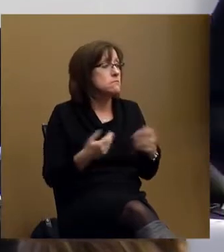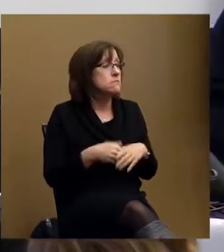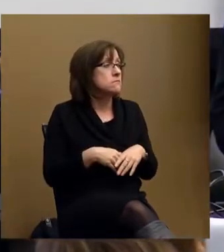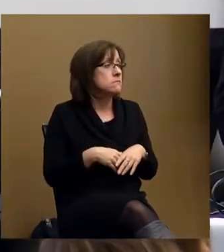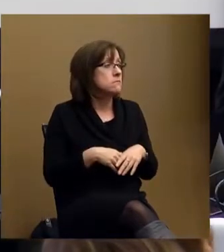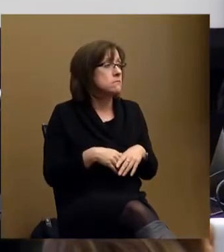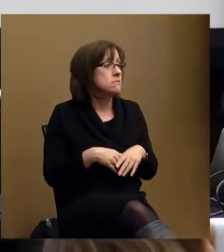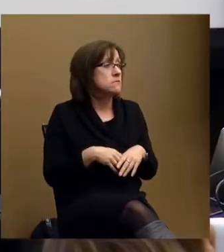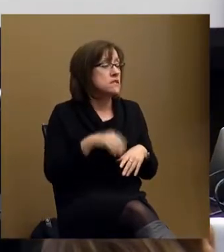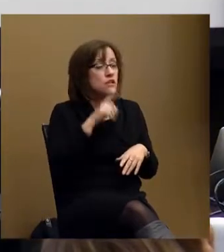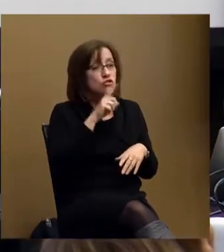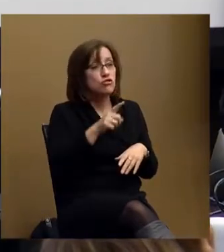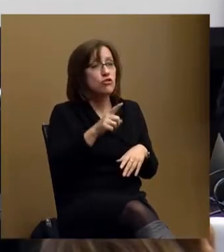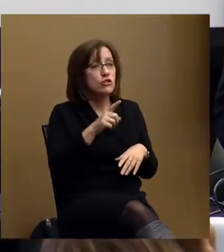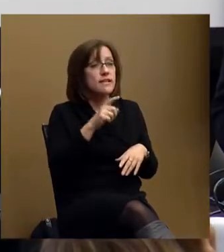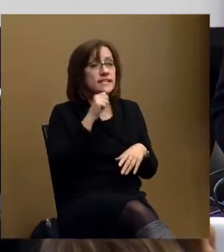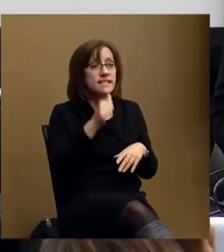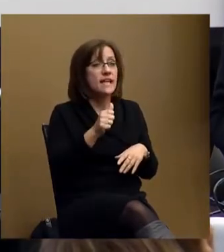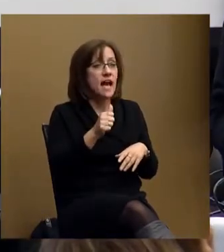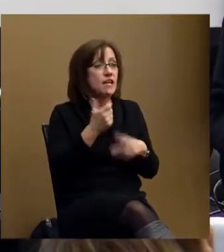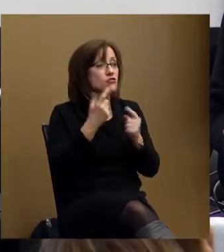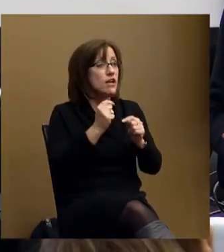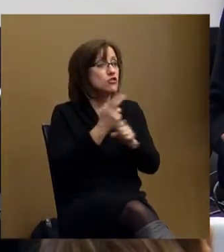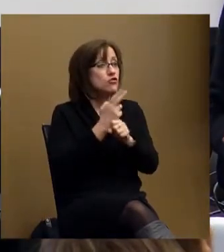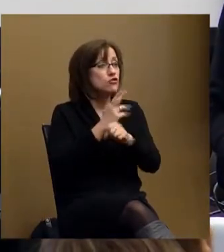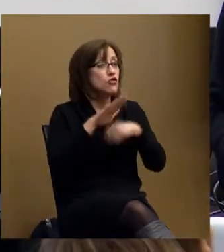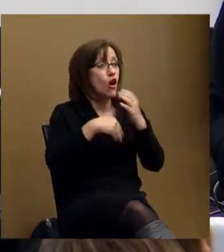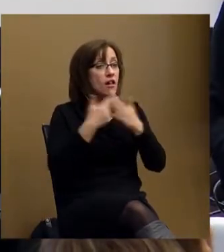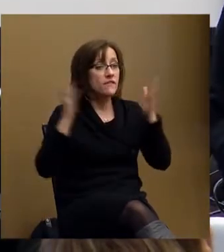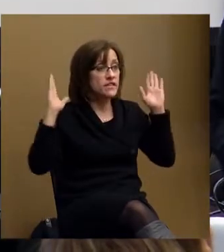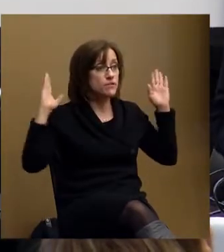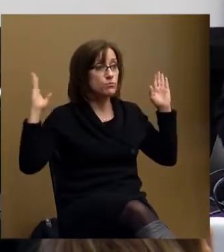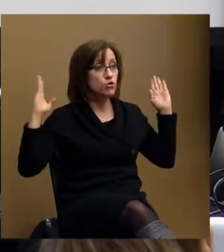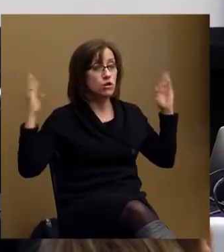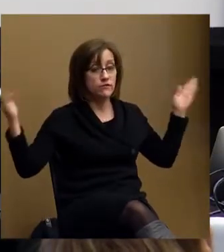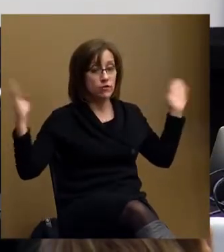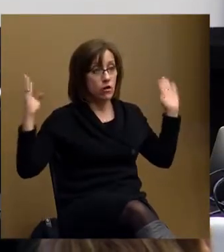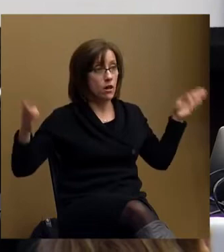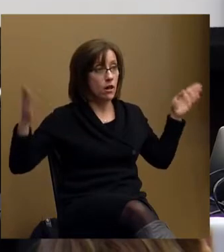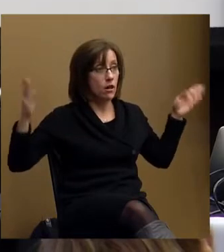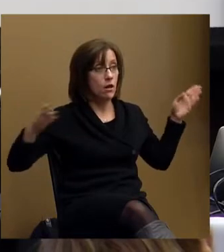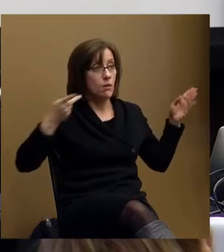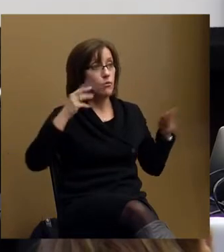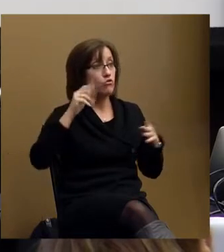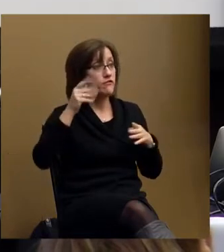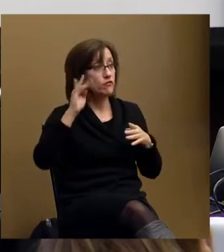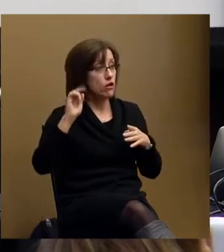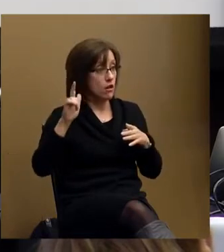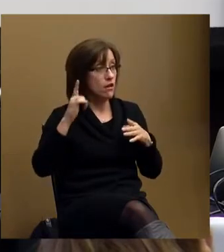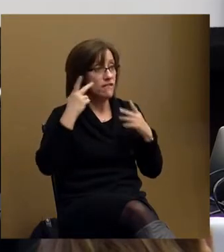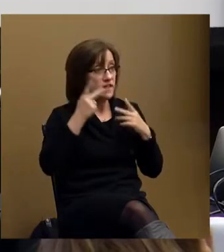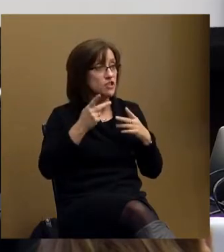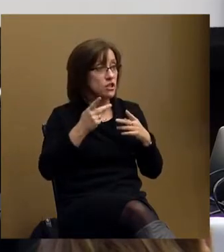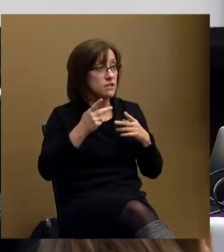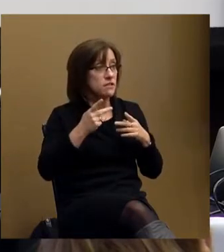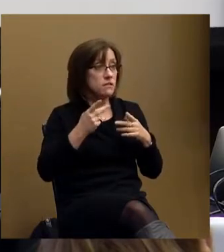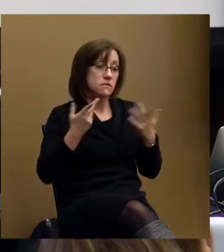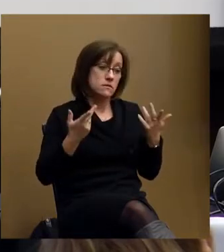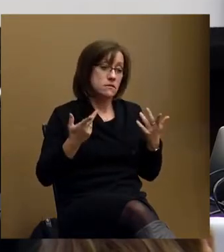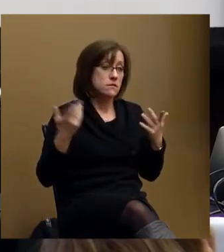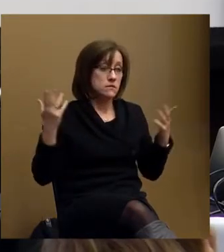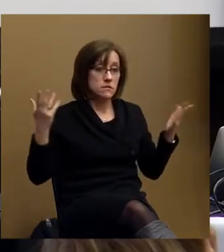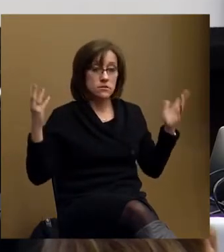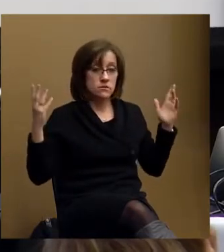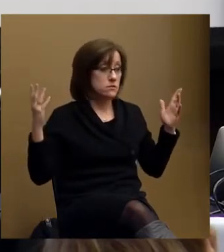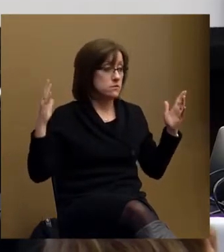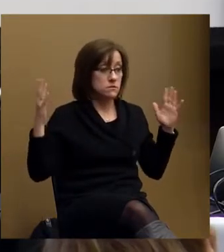all peripheral vision to do it? He might be. There are some times that you can, he's very motivated